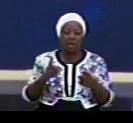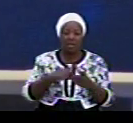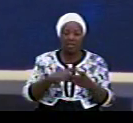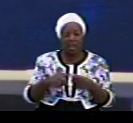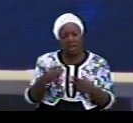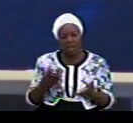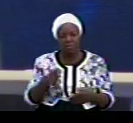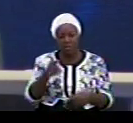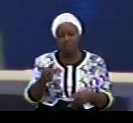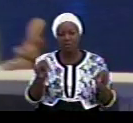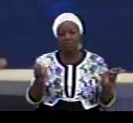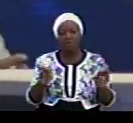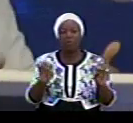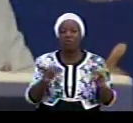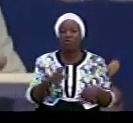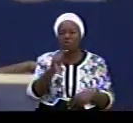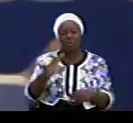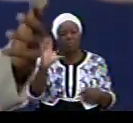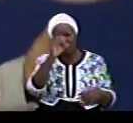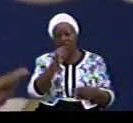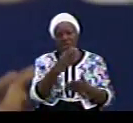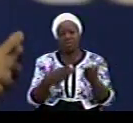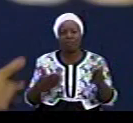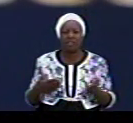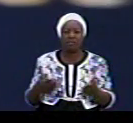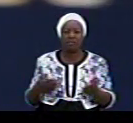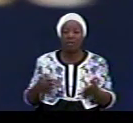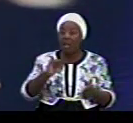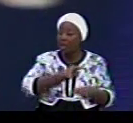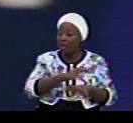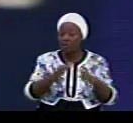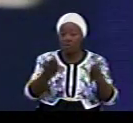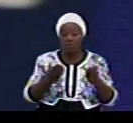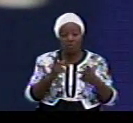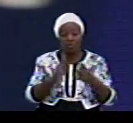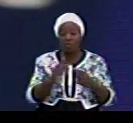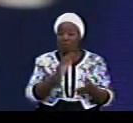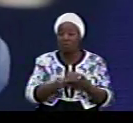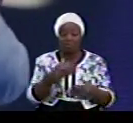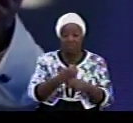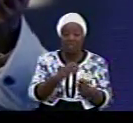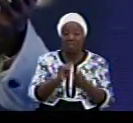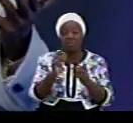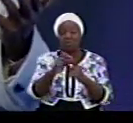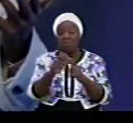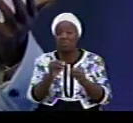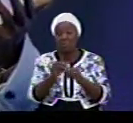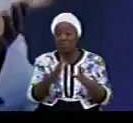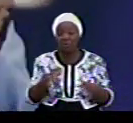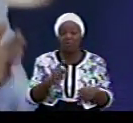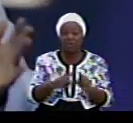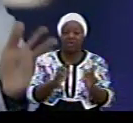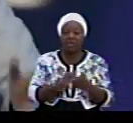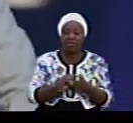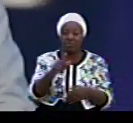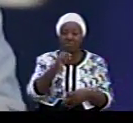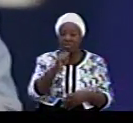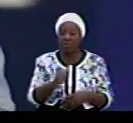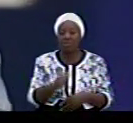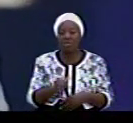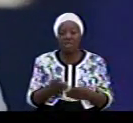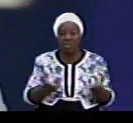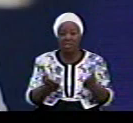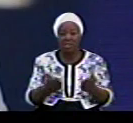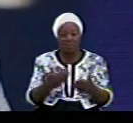something. I don't want to belabor the point that if you have not been here before this